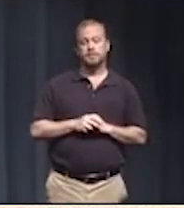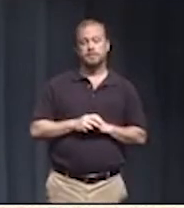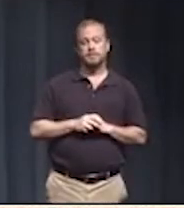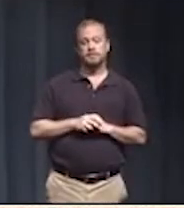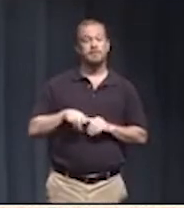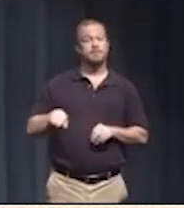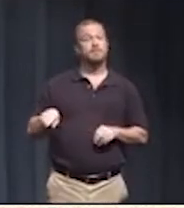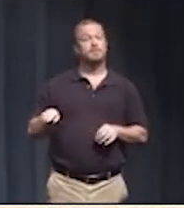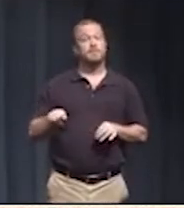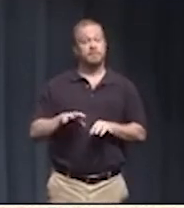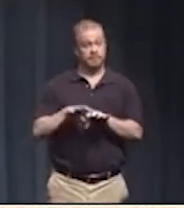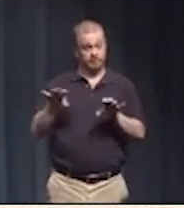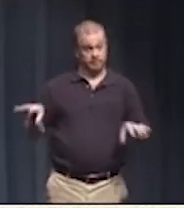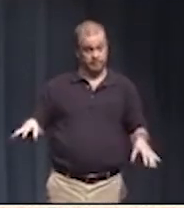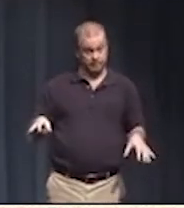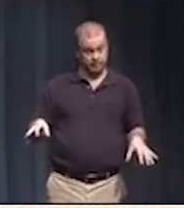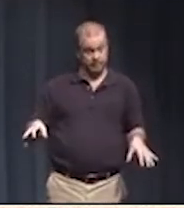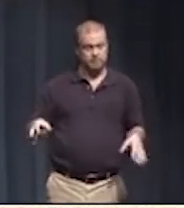of the society.